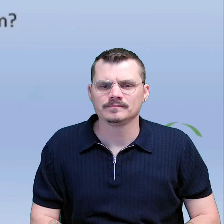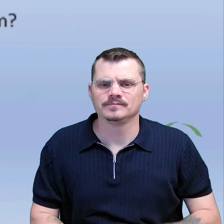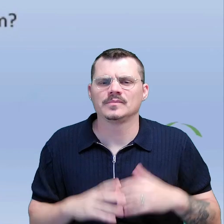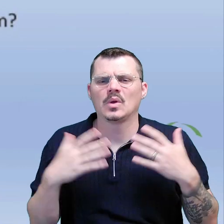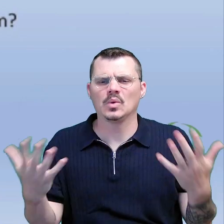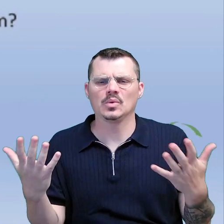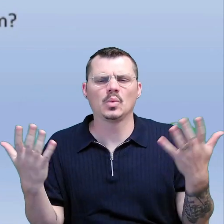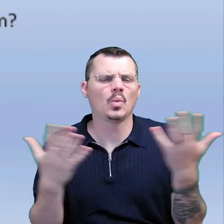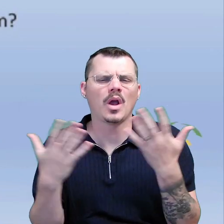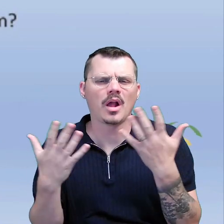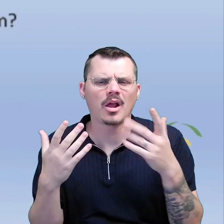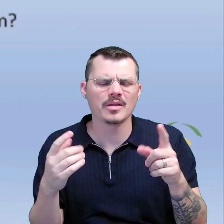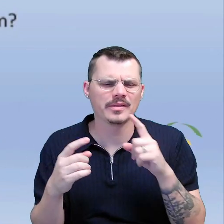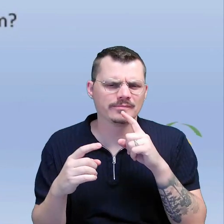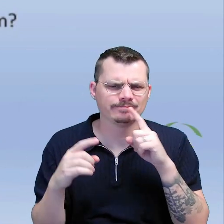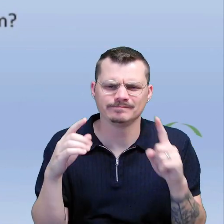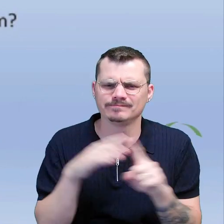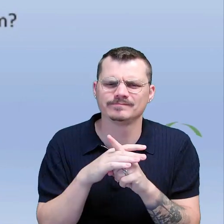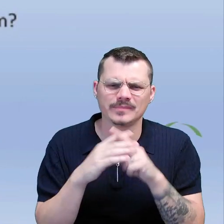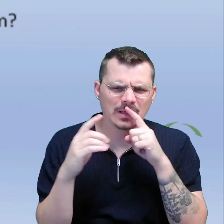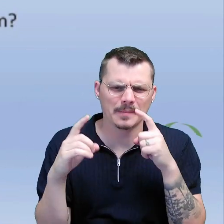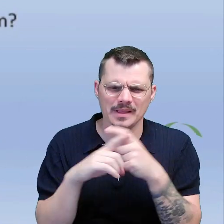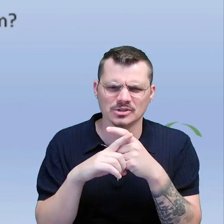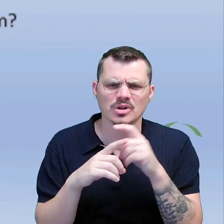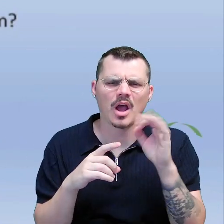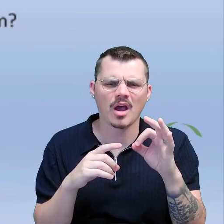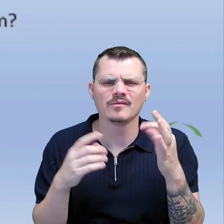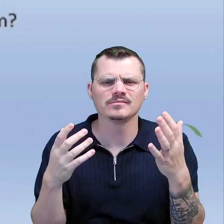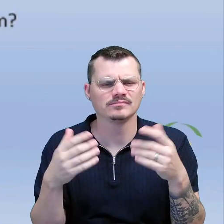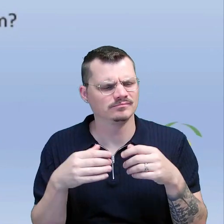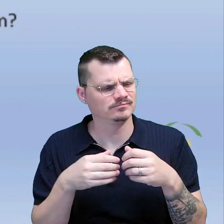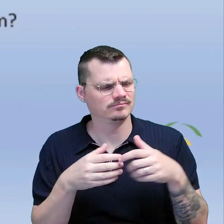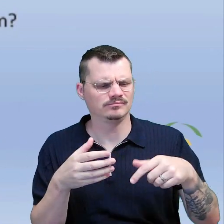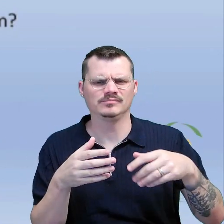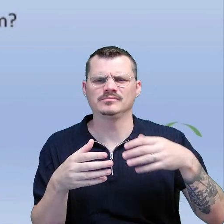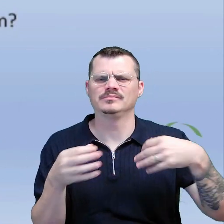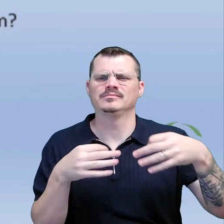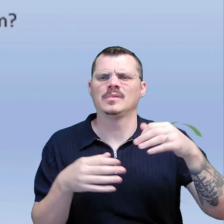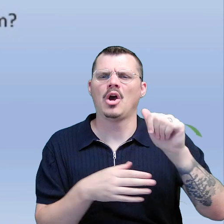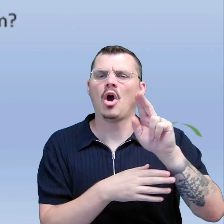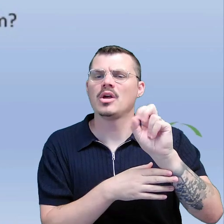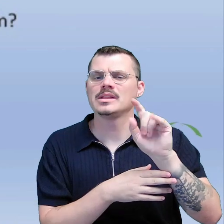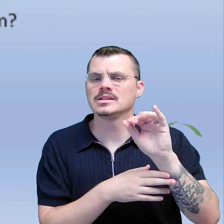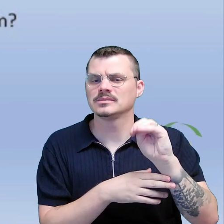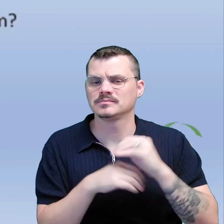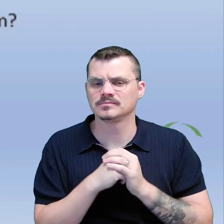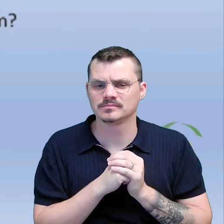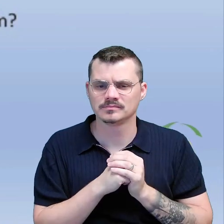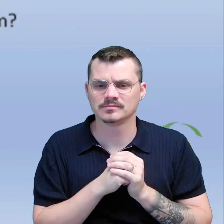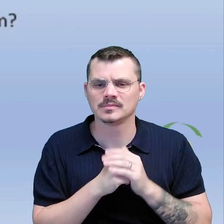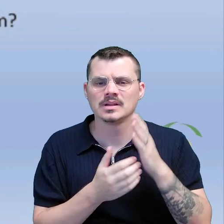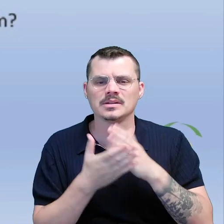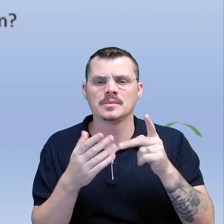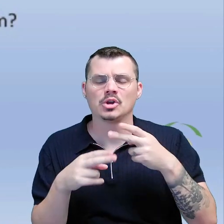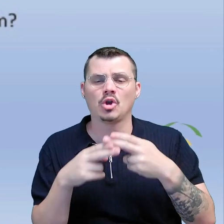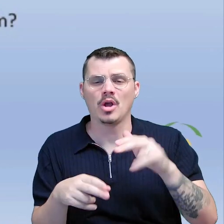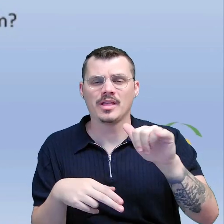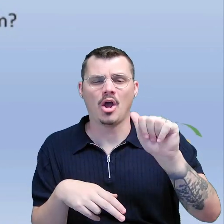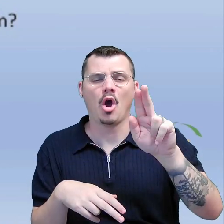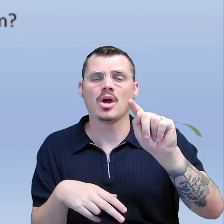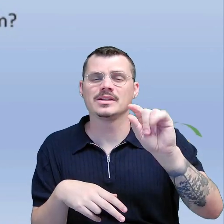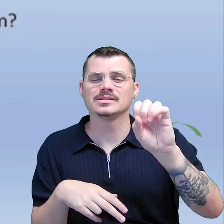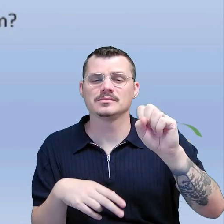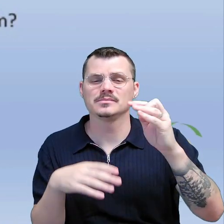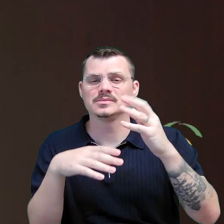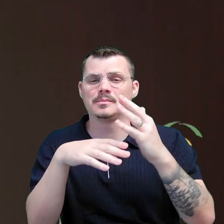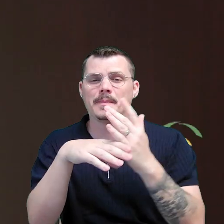So what are the complications of an expanded definition of autism? And some people call it autism